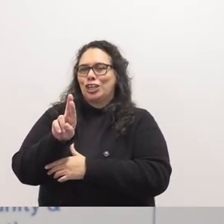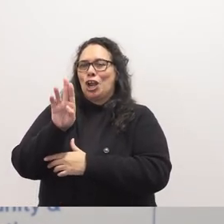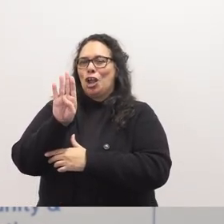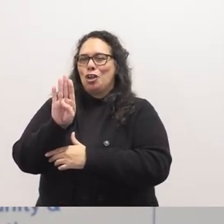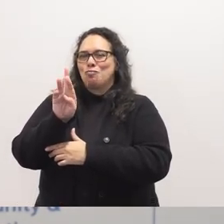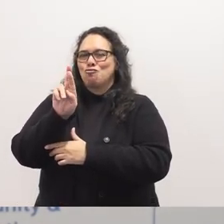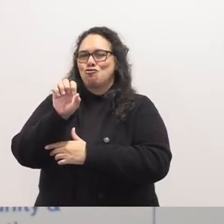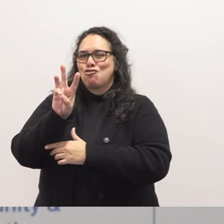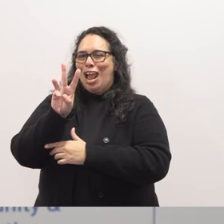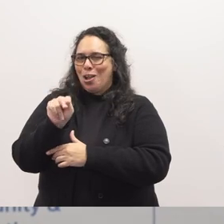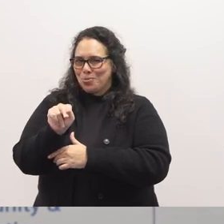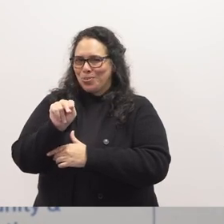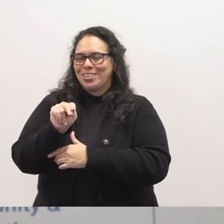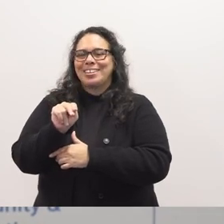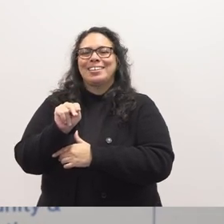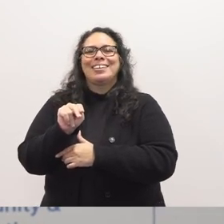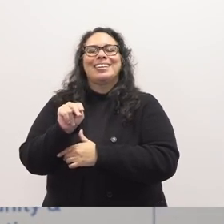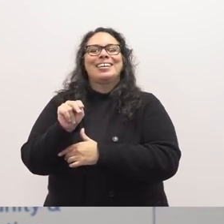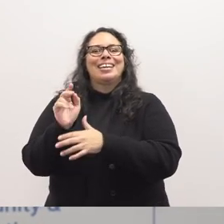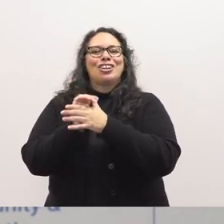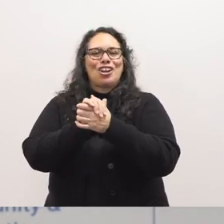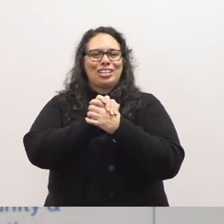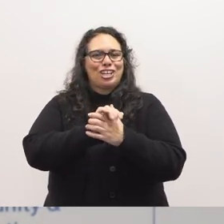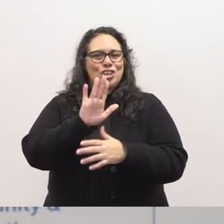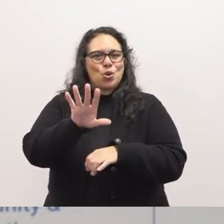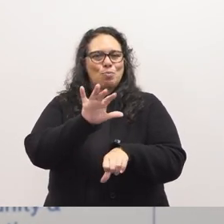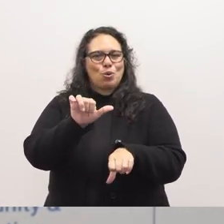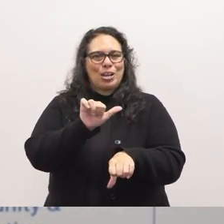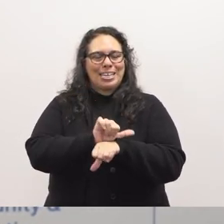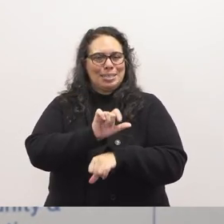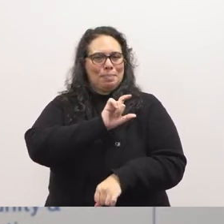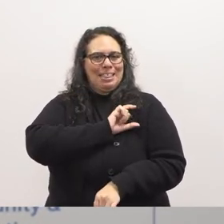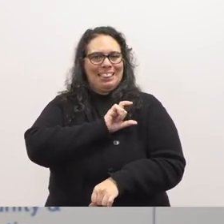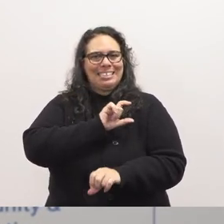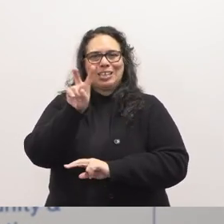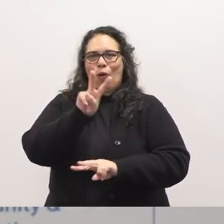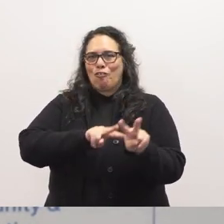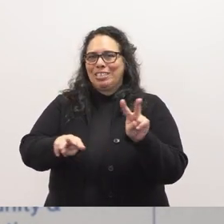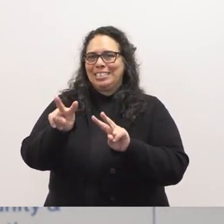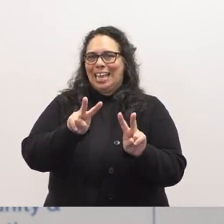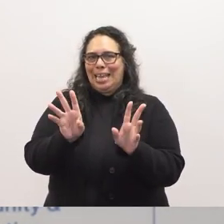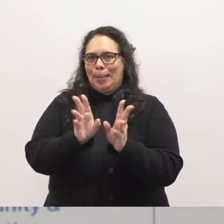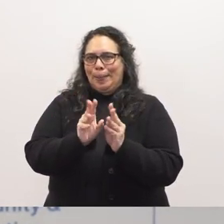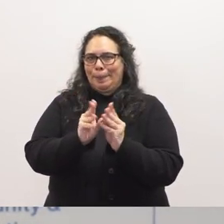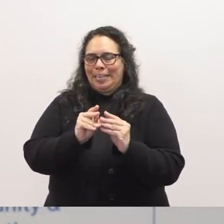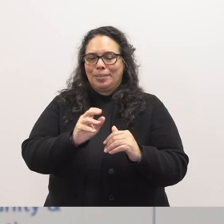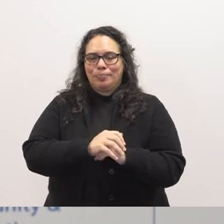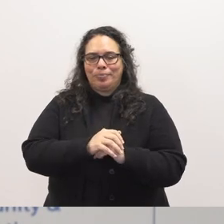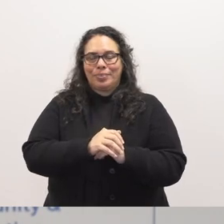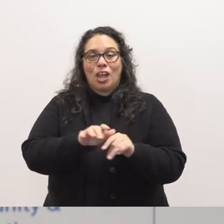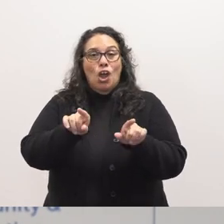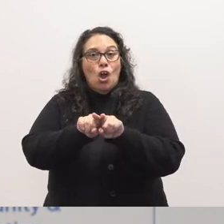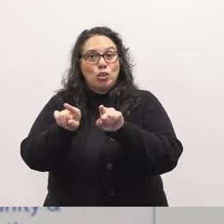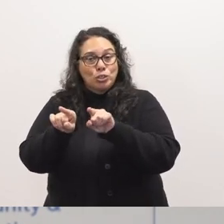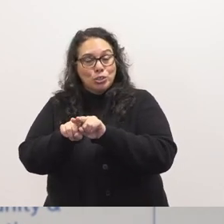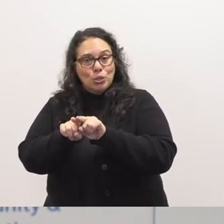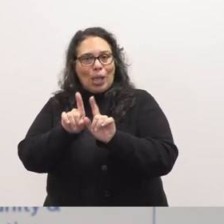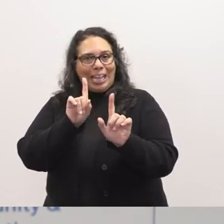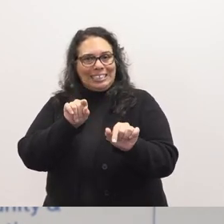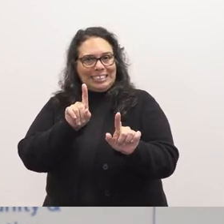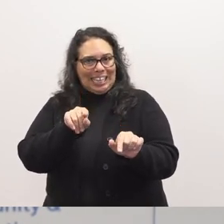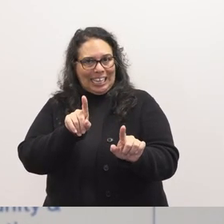Dr. Brown. Congrats on your appointment to the Police Oversight Committee. I was also able to attend